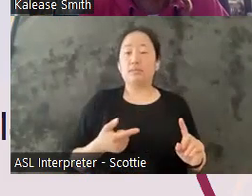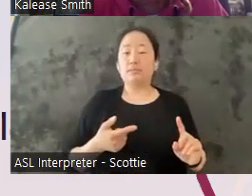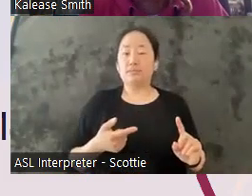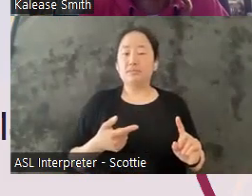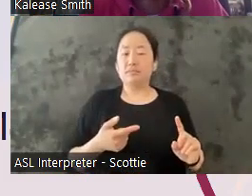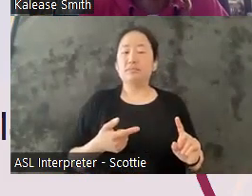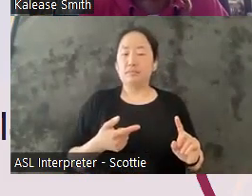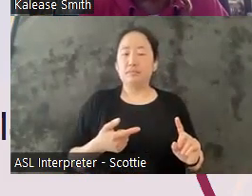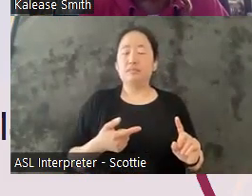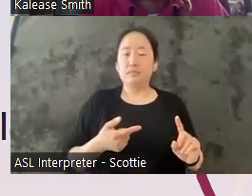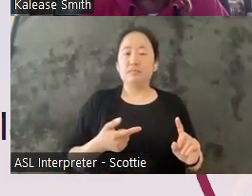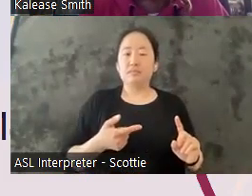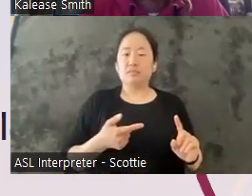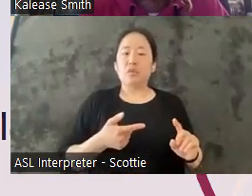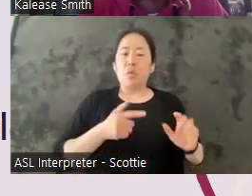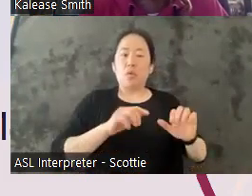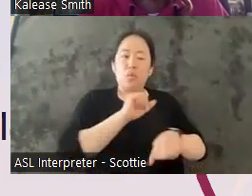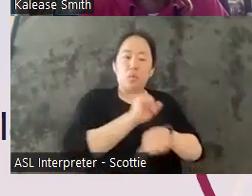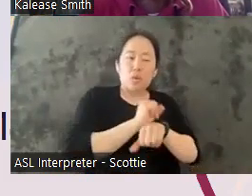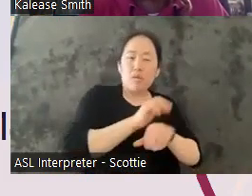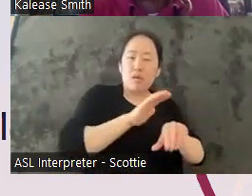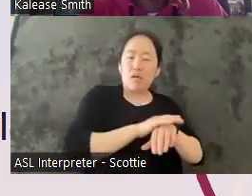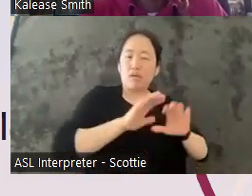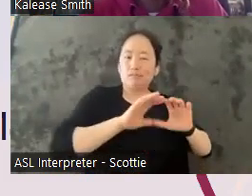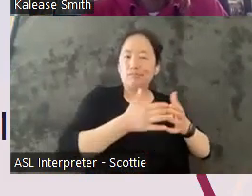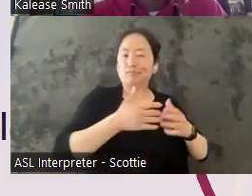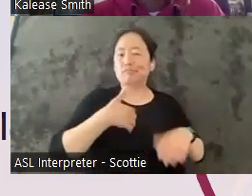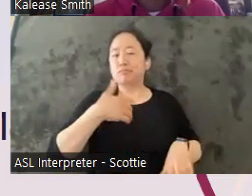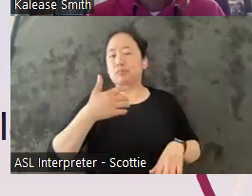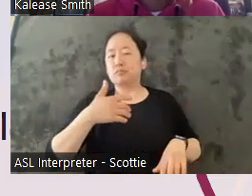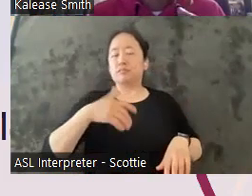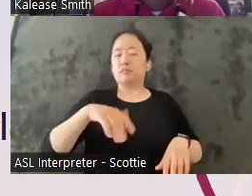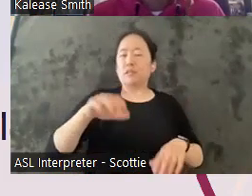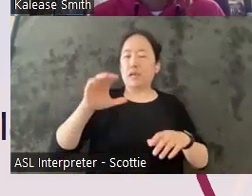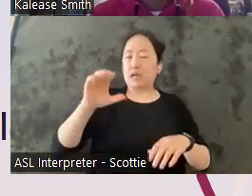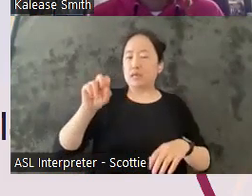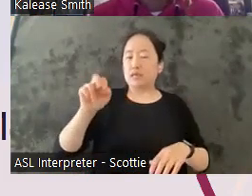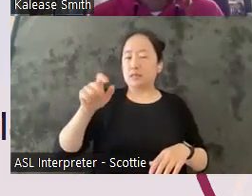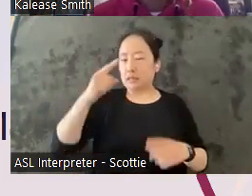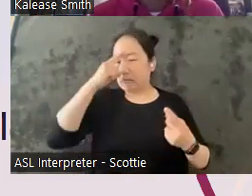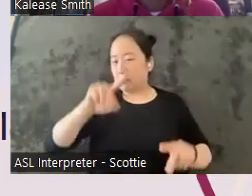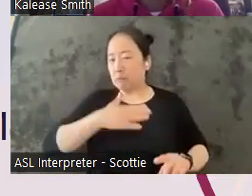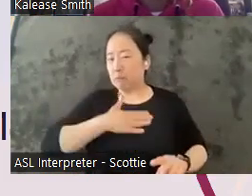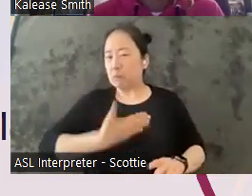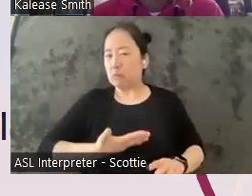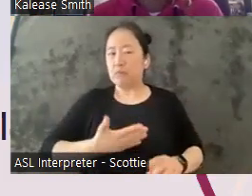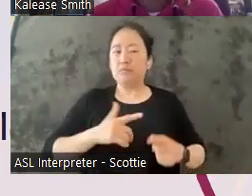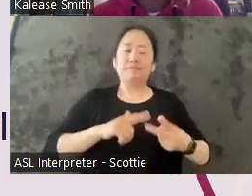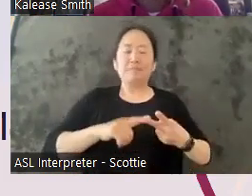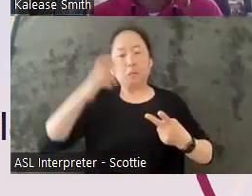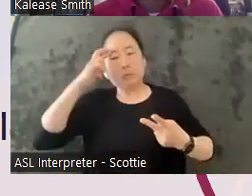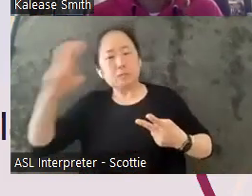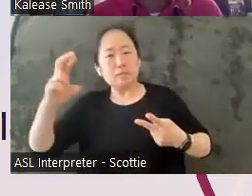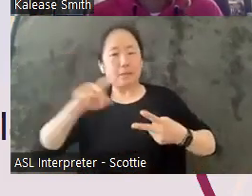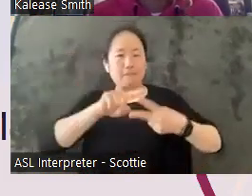class on consent, and kind of what that it's consent and respect and kind of what that